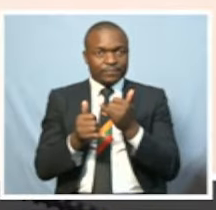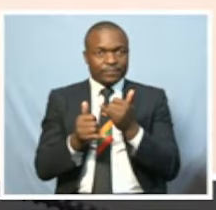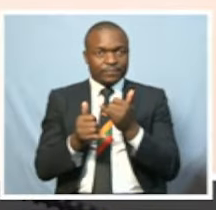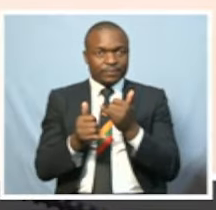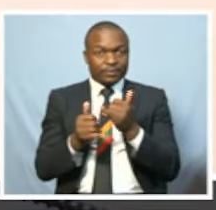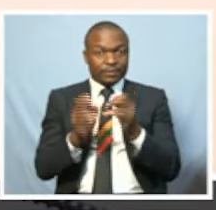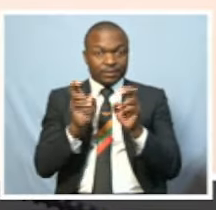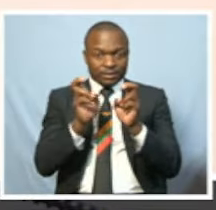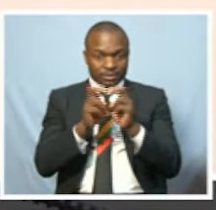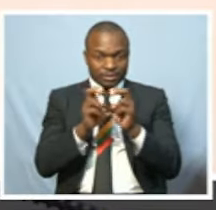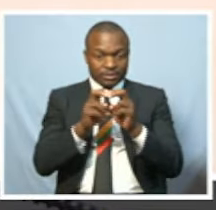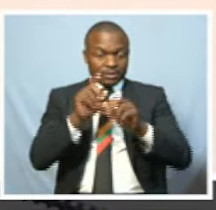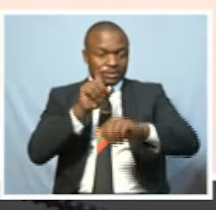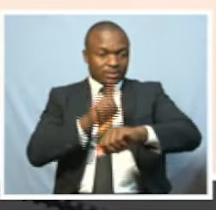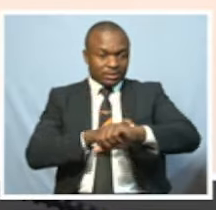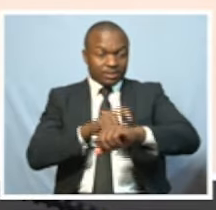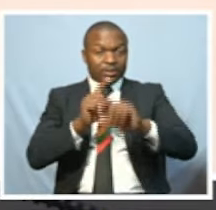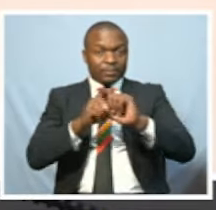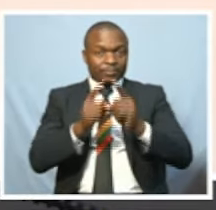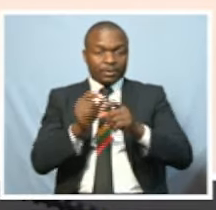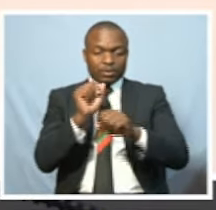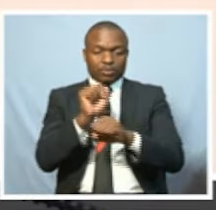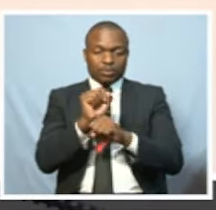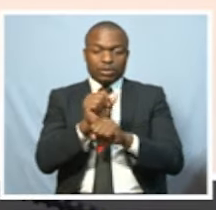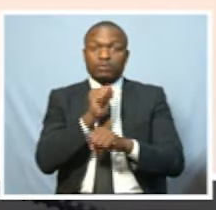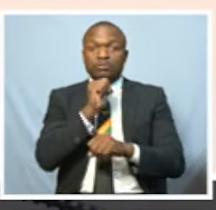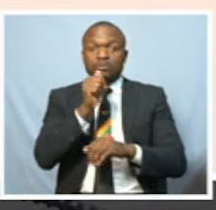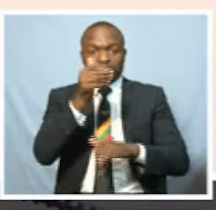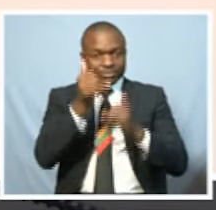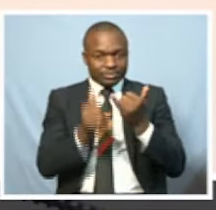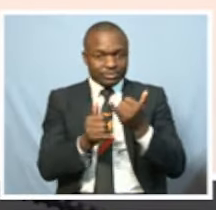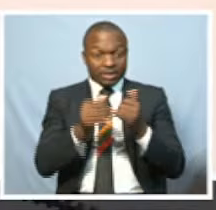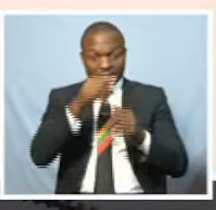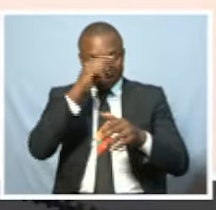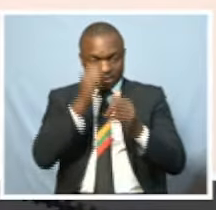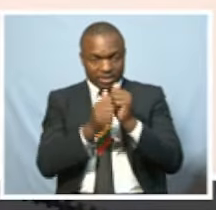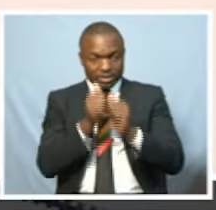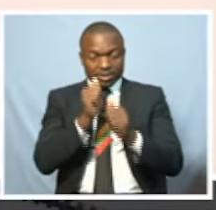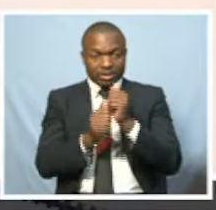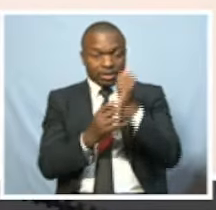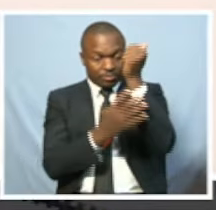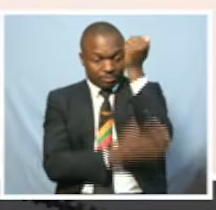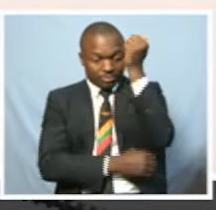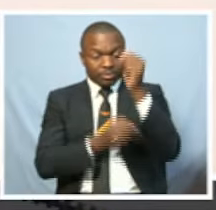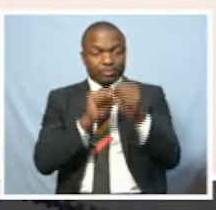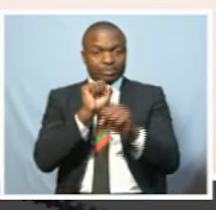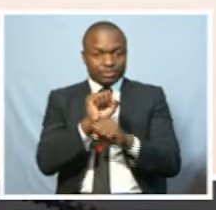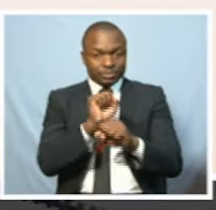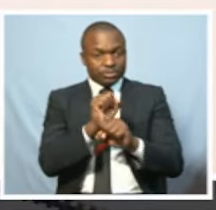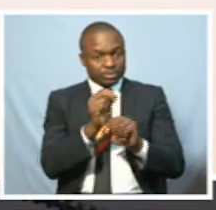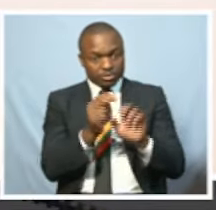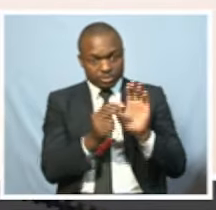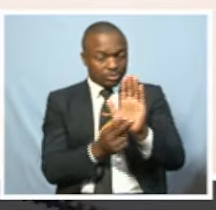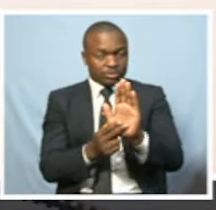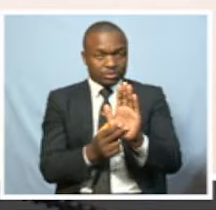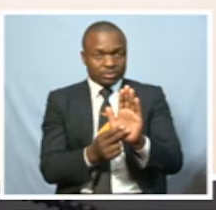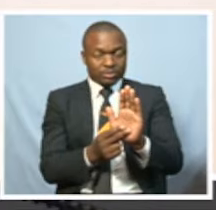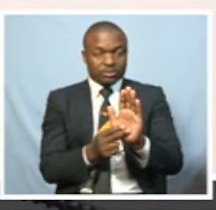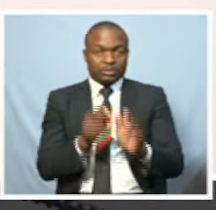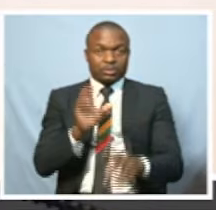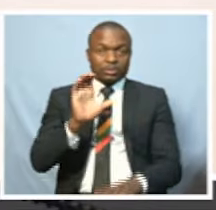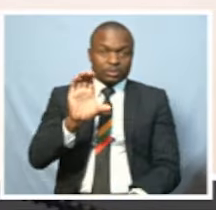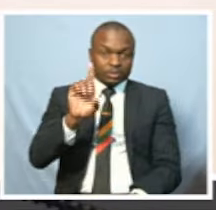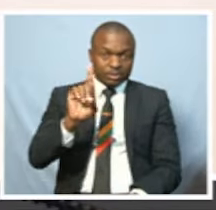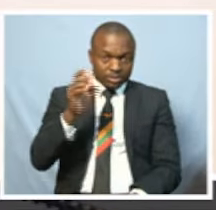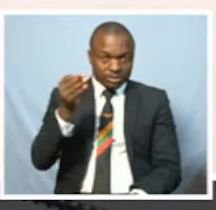the contract cycle, but the works were not completed. And because of the poor workmanship that was exhibited, the